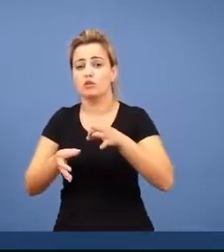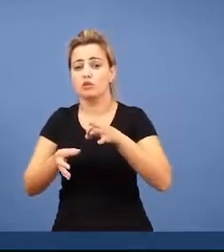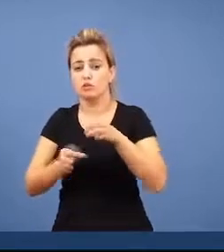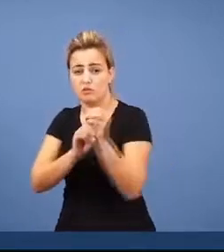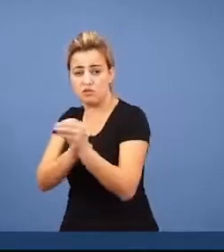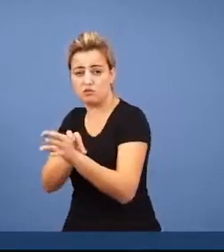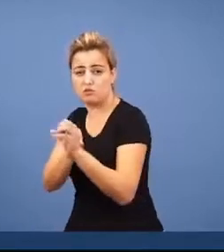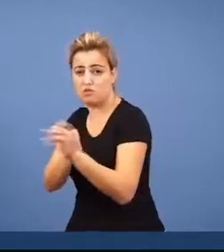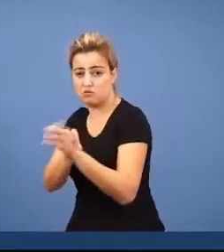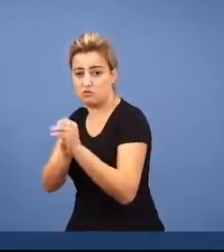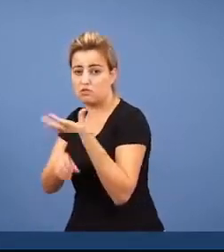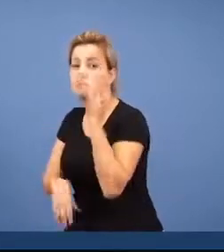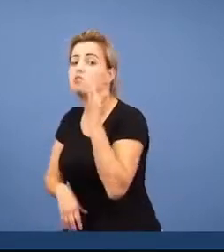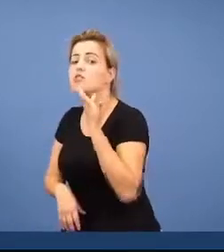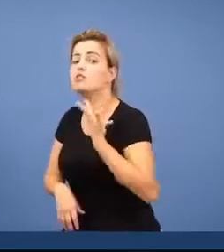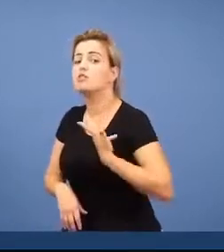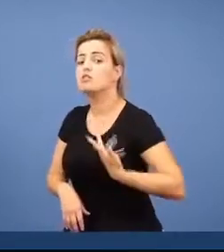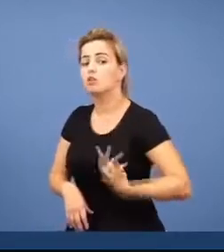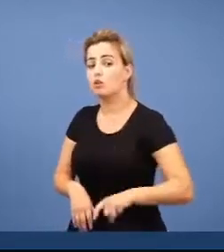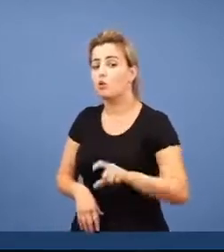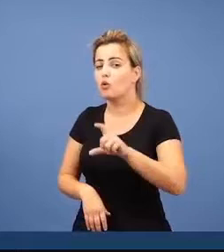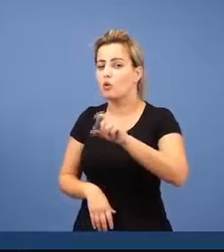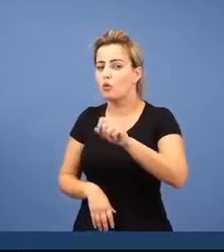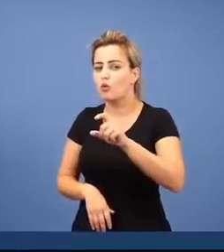things for the child.